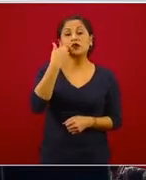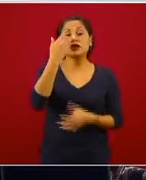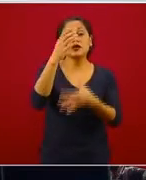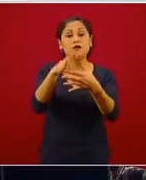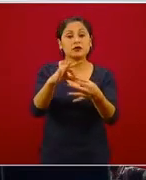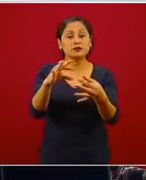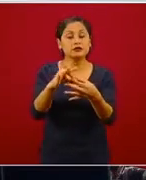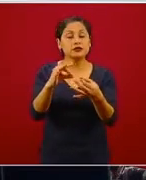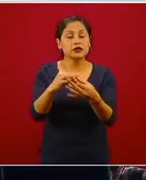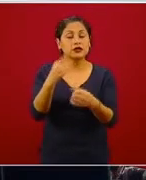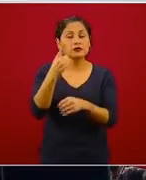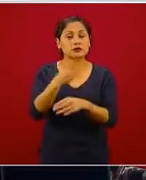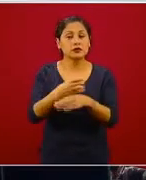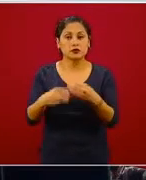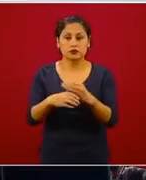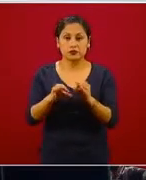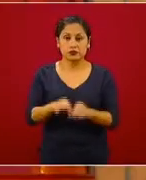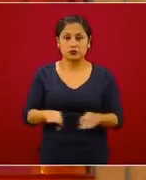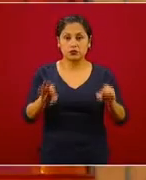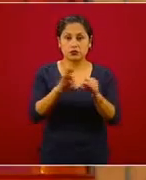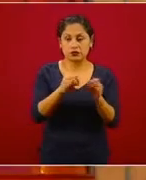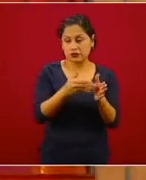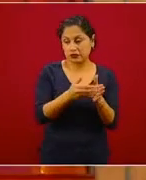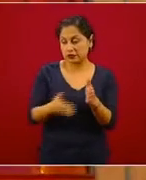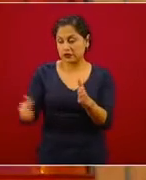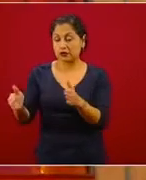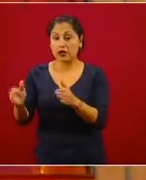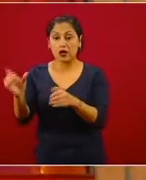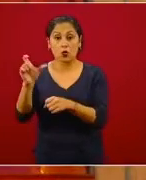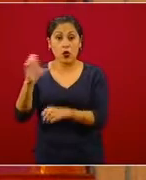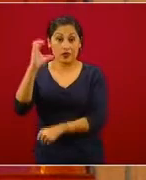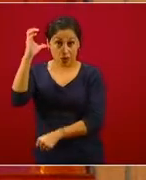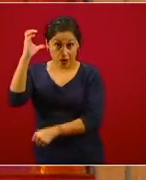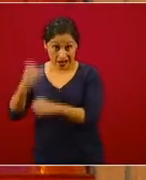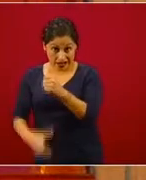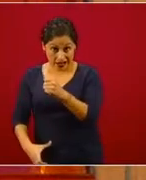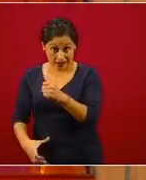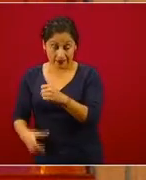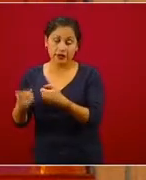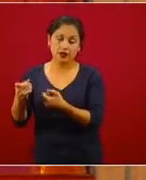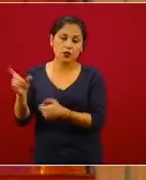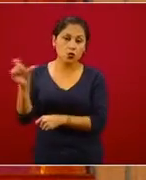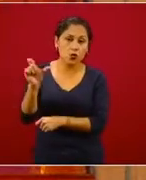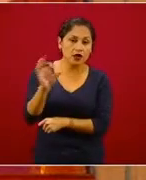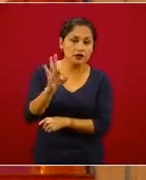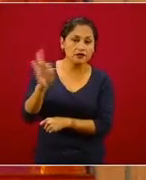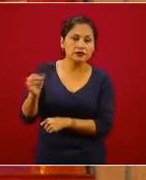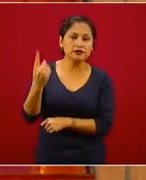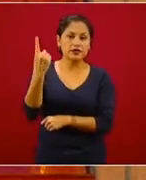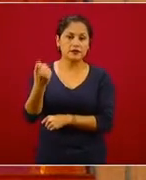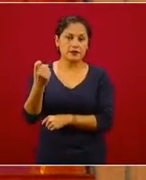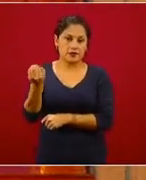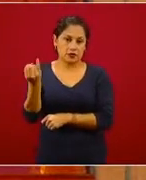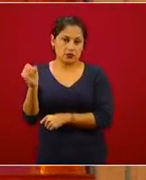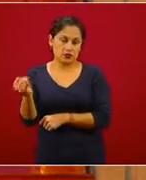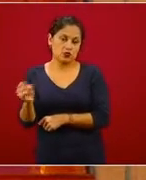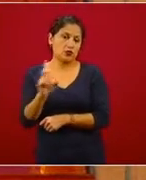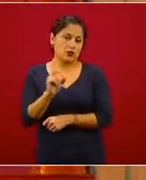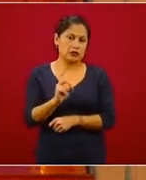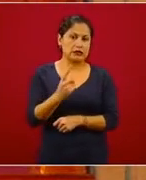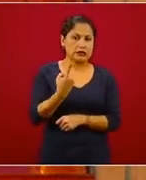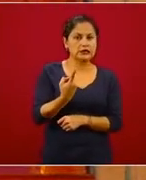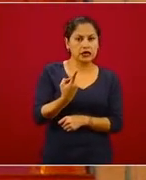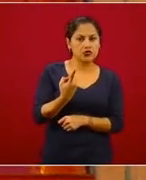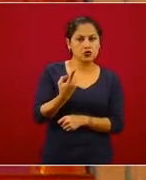this introductory part, by saying that when we do end our national safe distancing campaign on